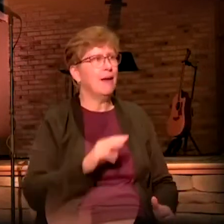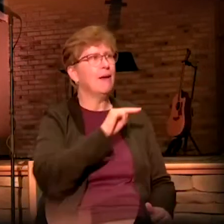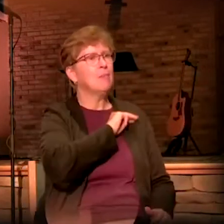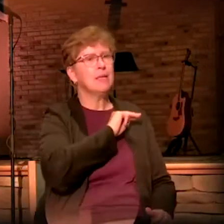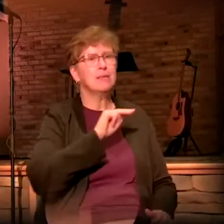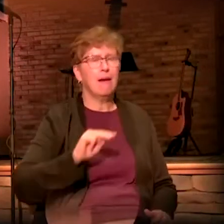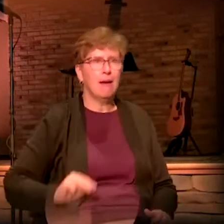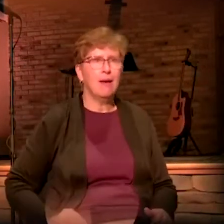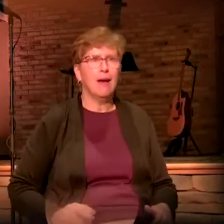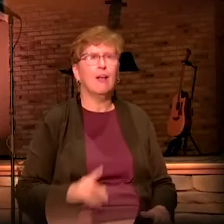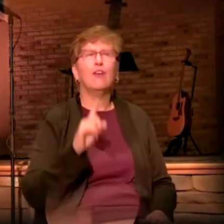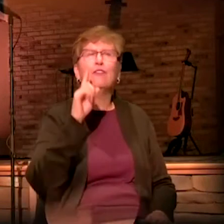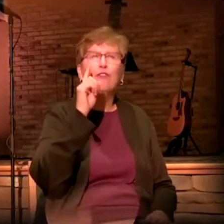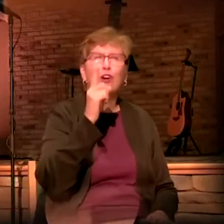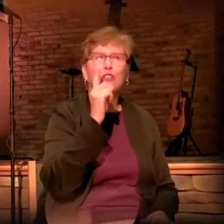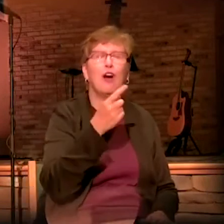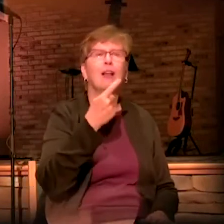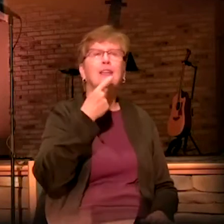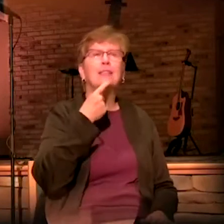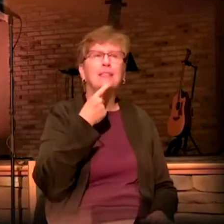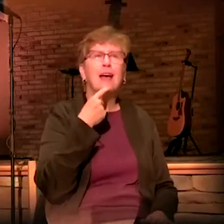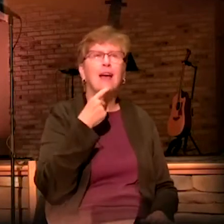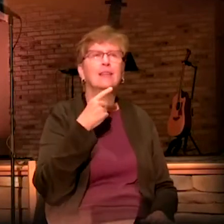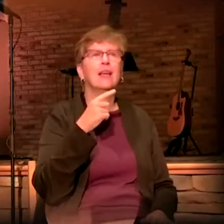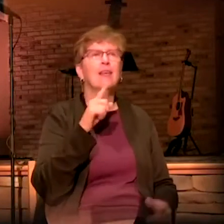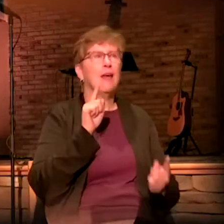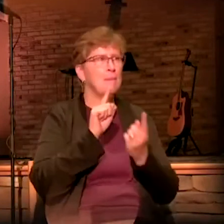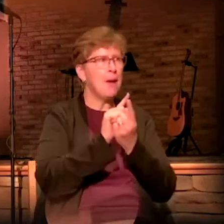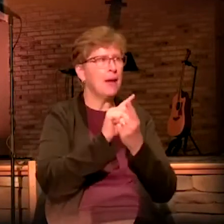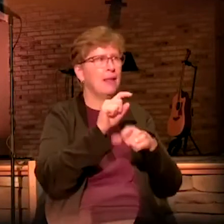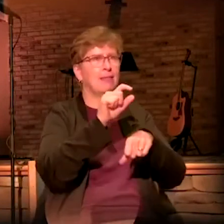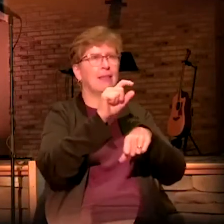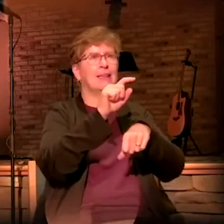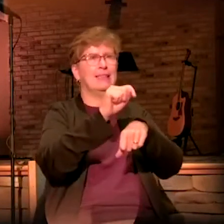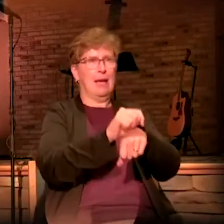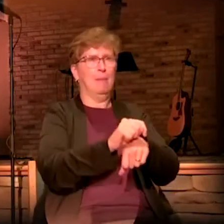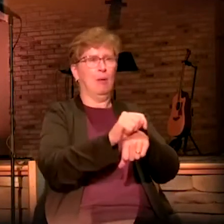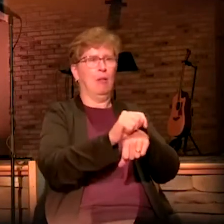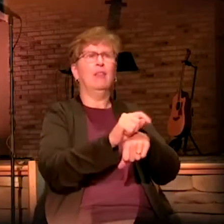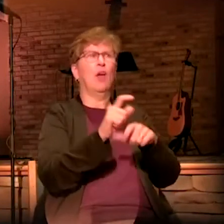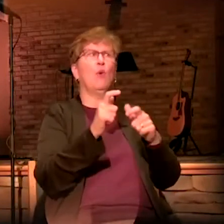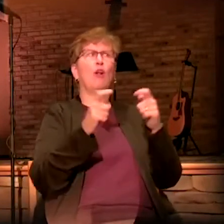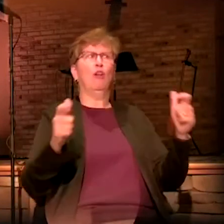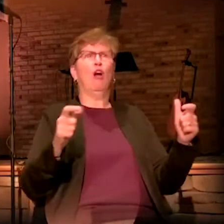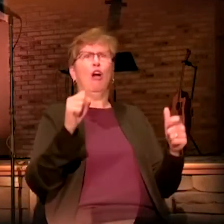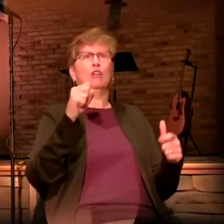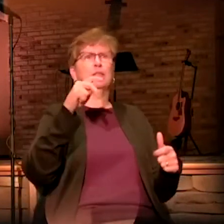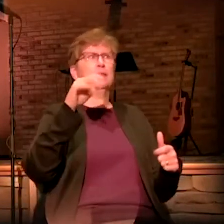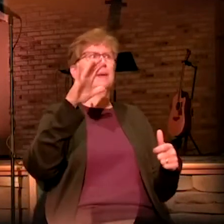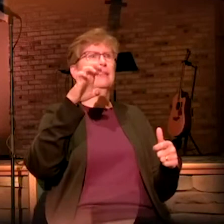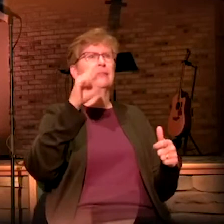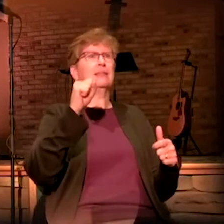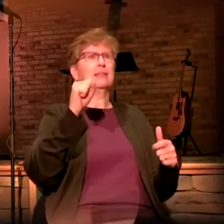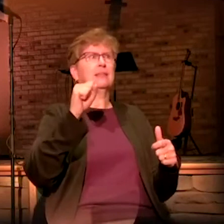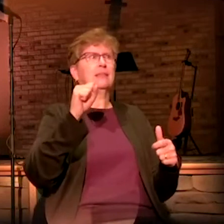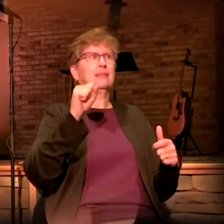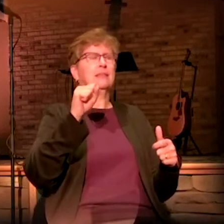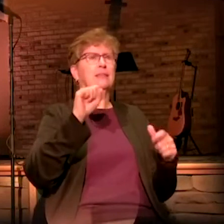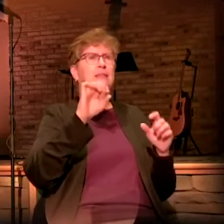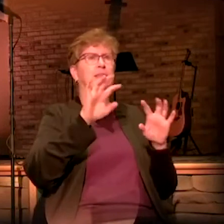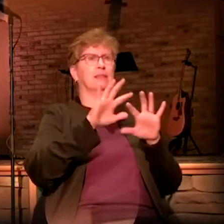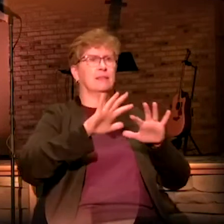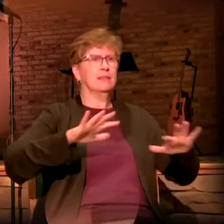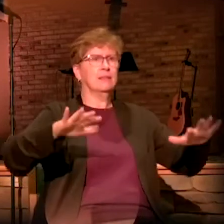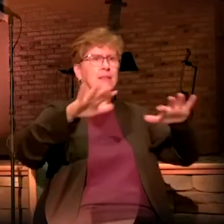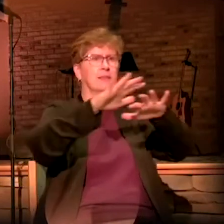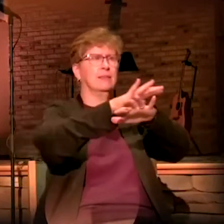So first of all, it says that they met in the temple courts. These were large spaces that surrounded the temple